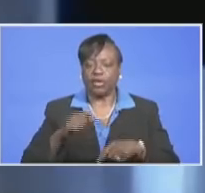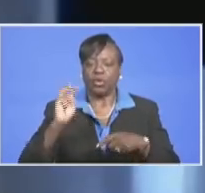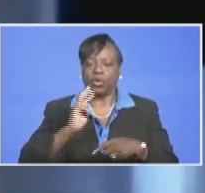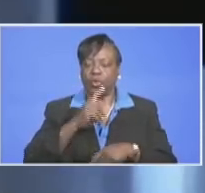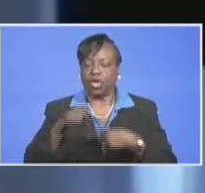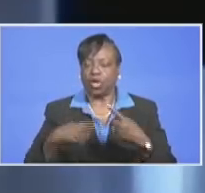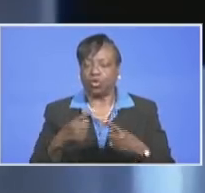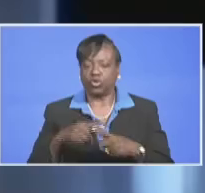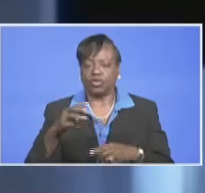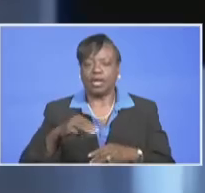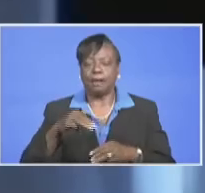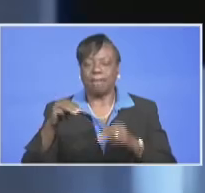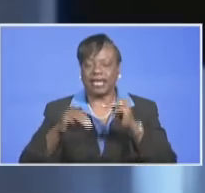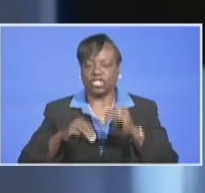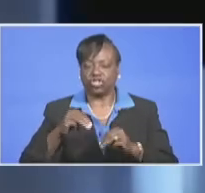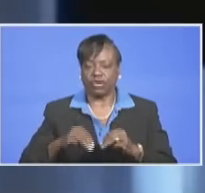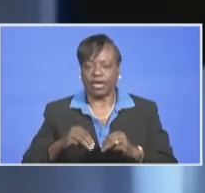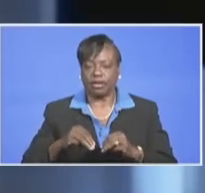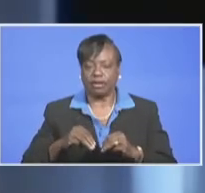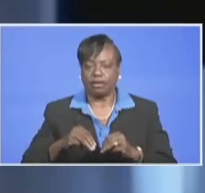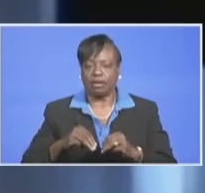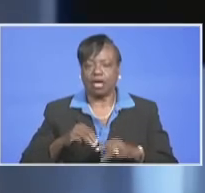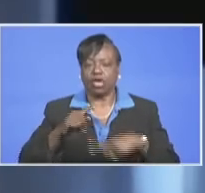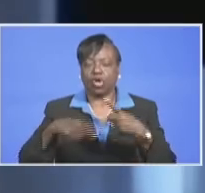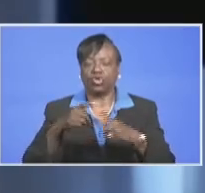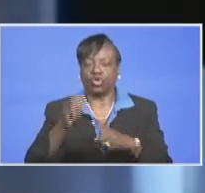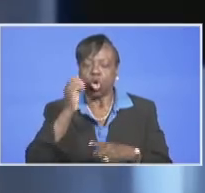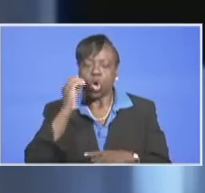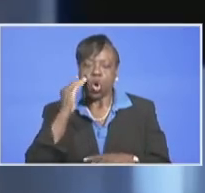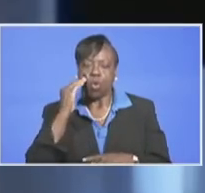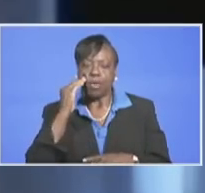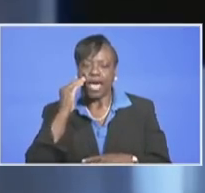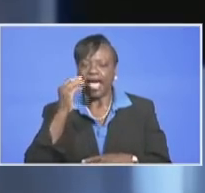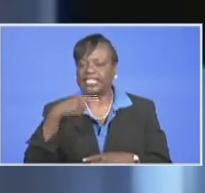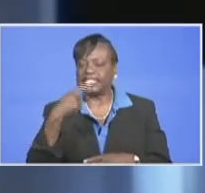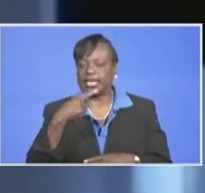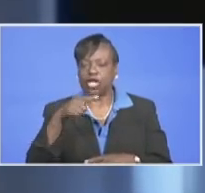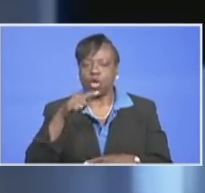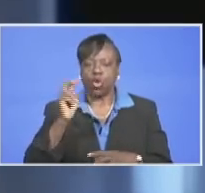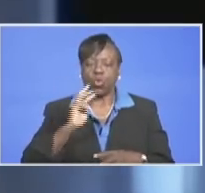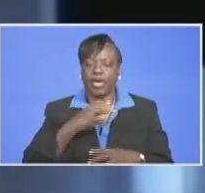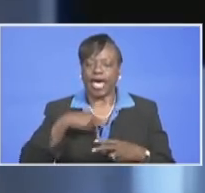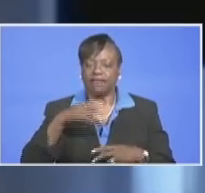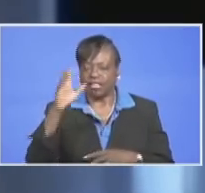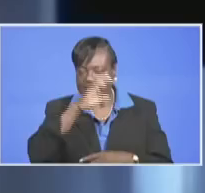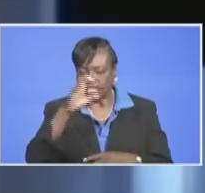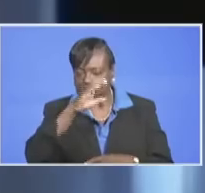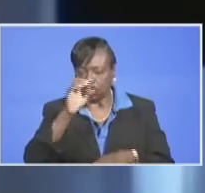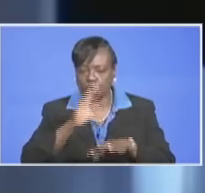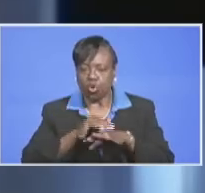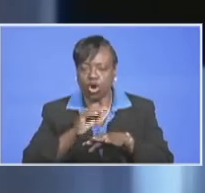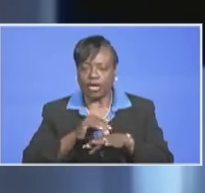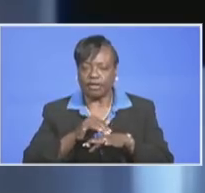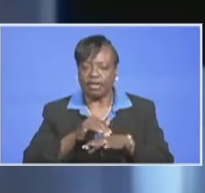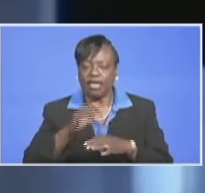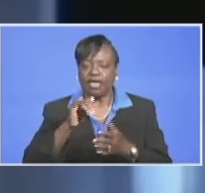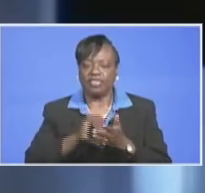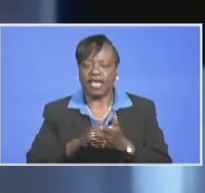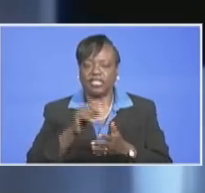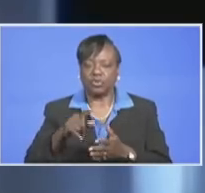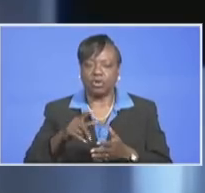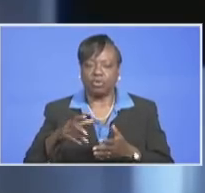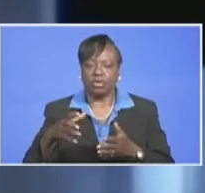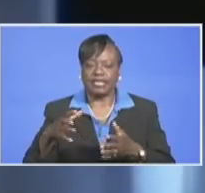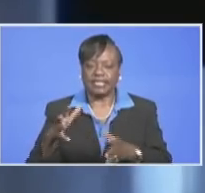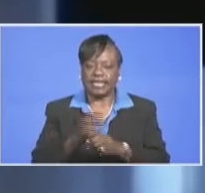anyone like him, Darren Cash, and say they have a search warrant that allowed them to confiscate his computer,